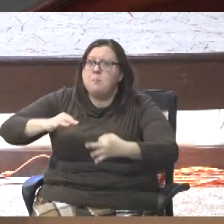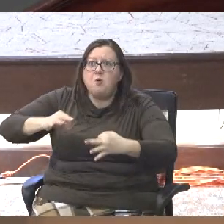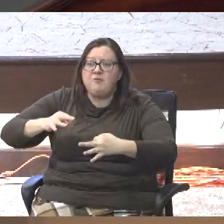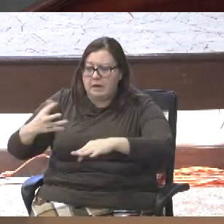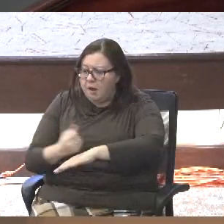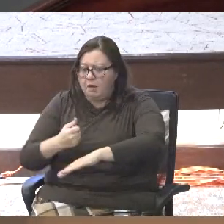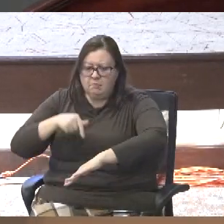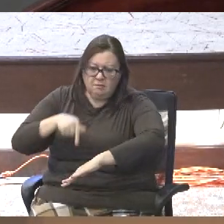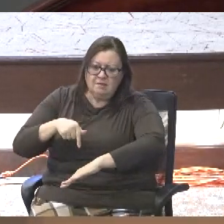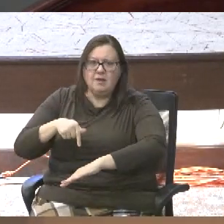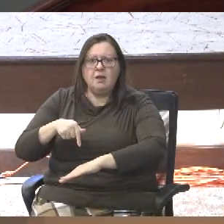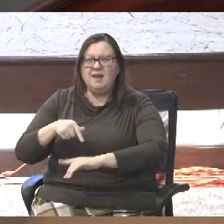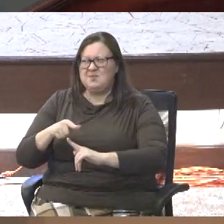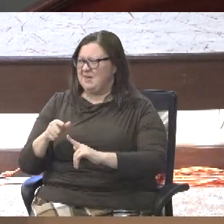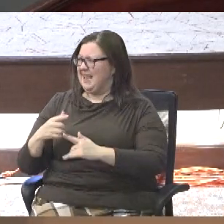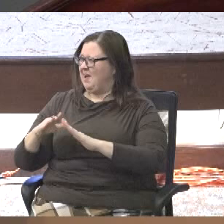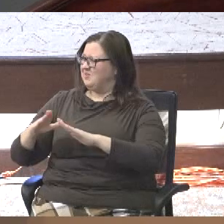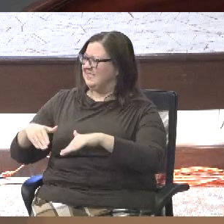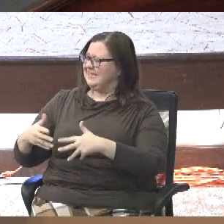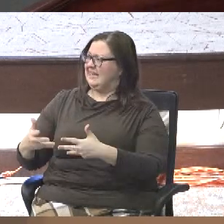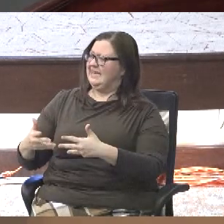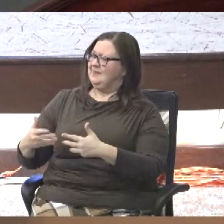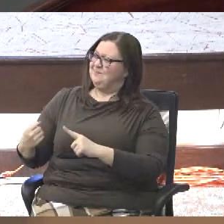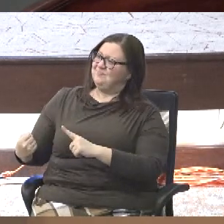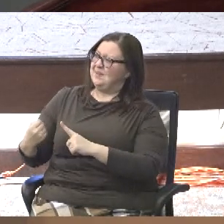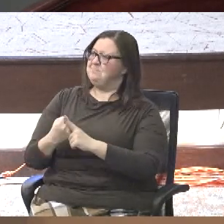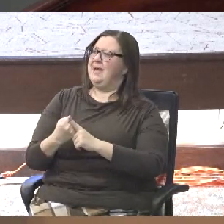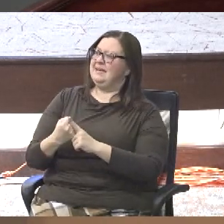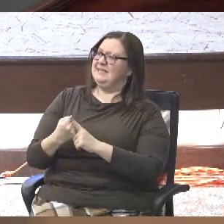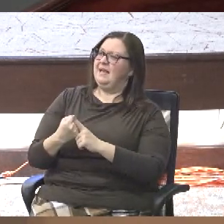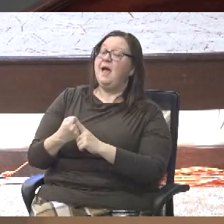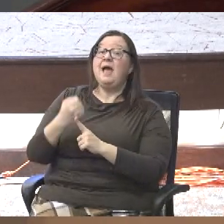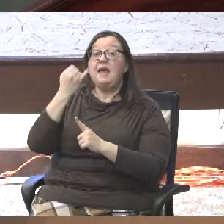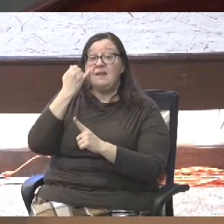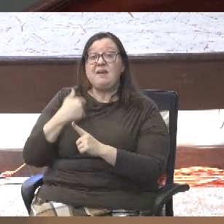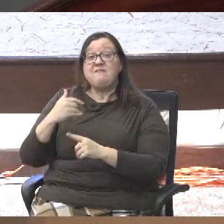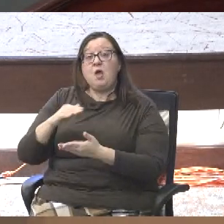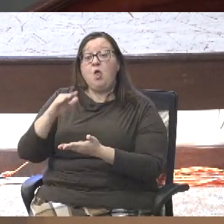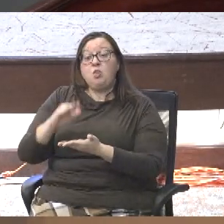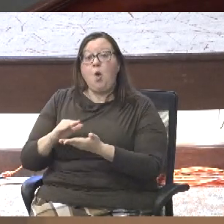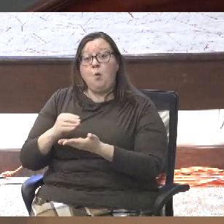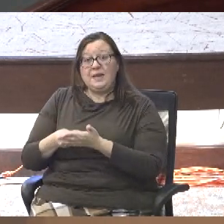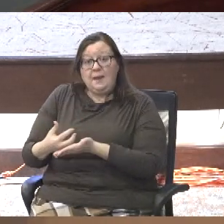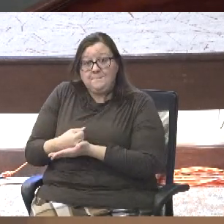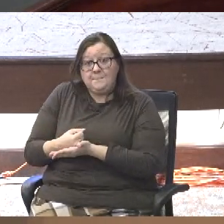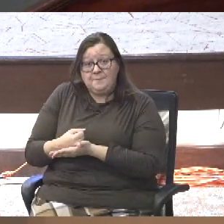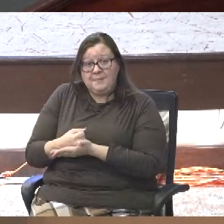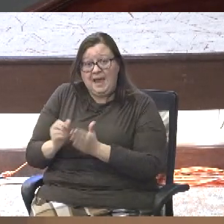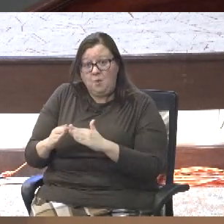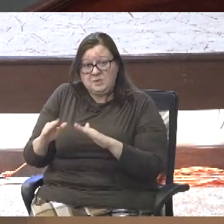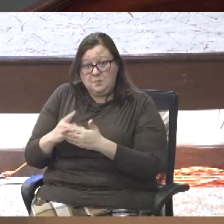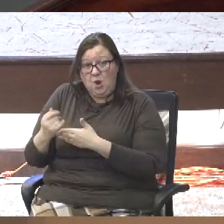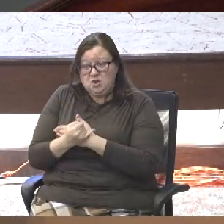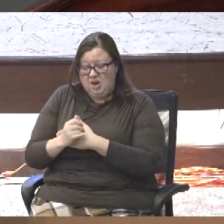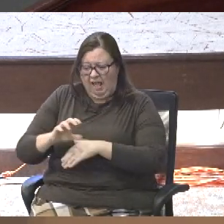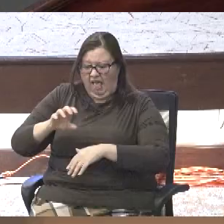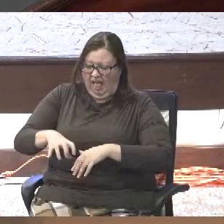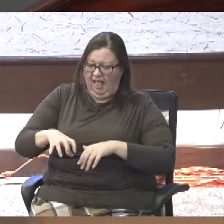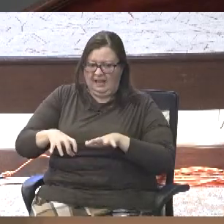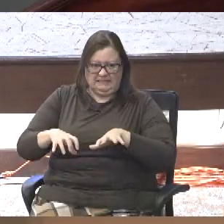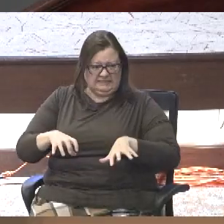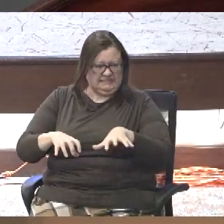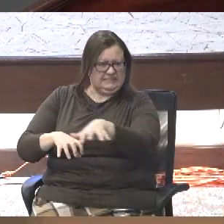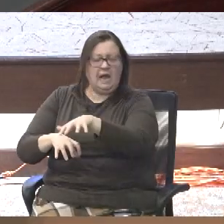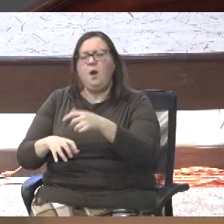area. And we're concerned about the impact that a low-income housing project might have on that right in the middle of it. I understand the city